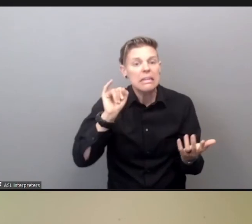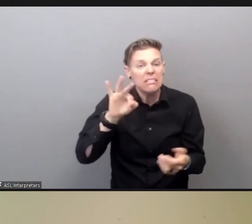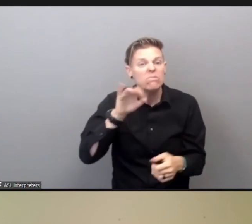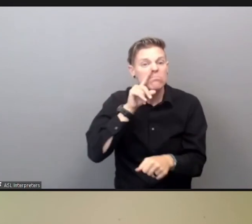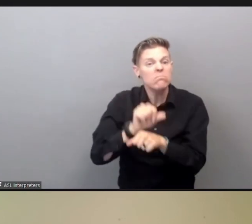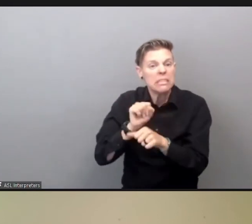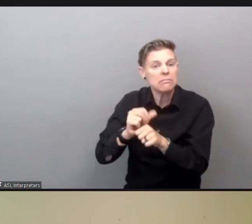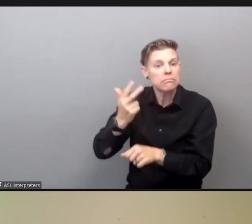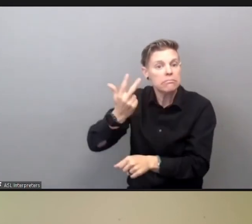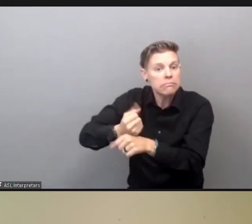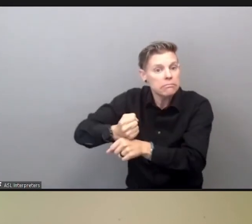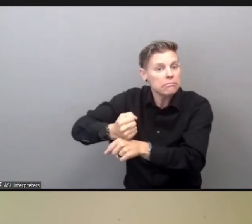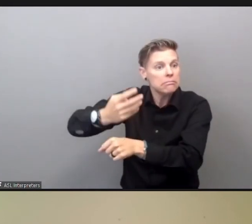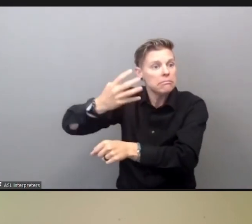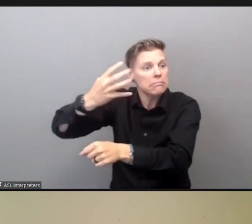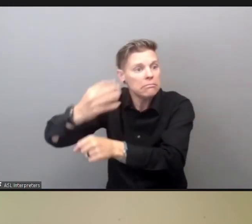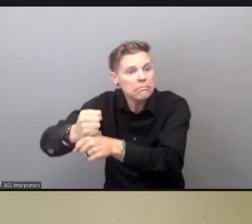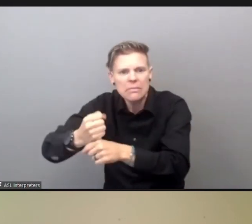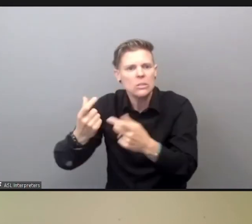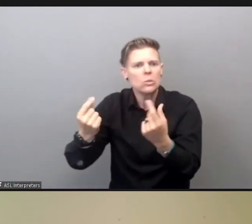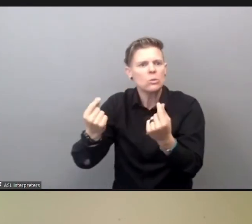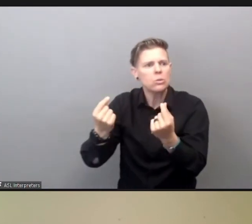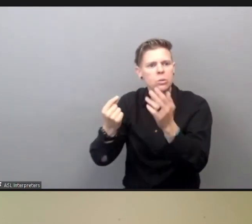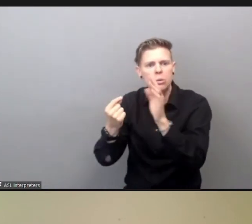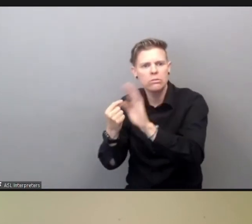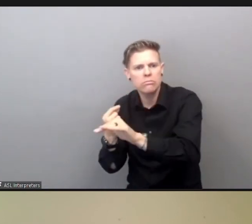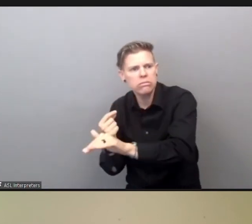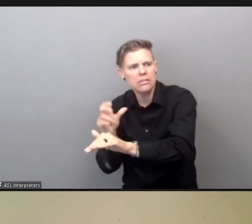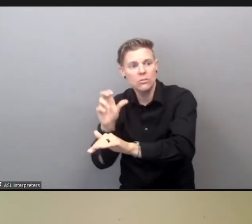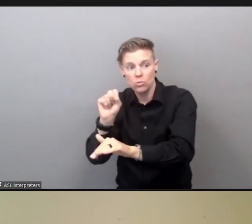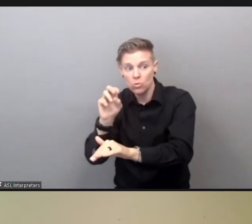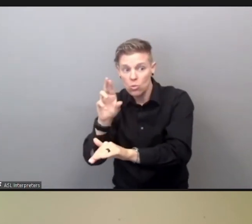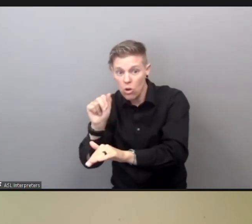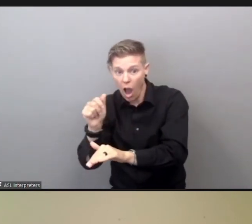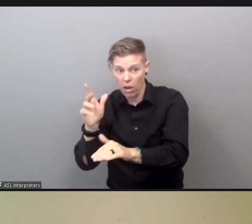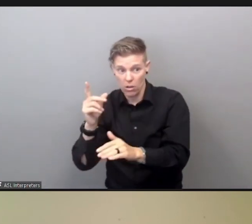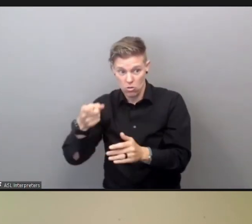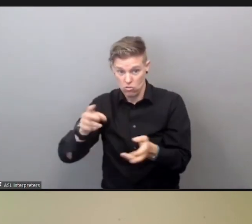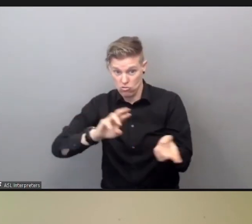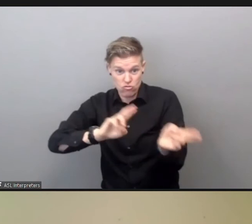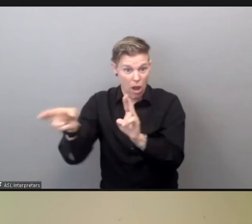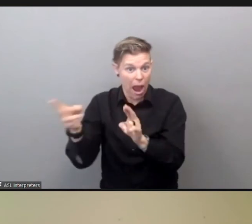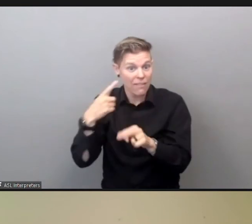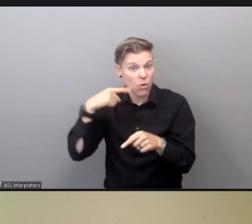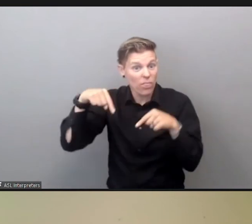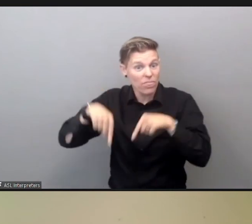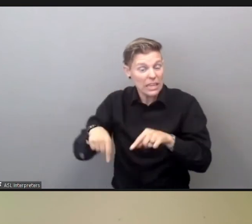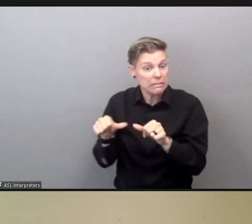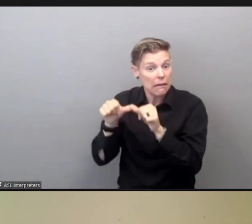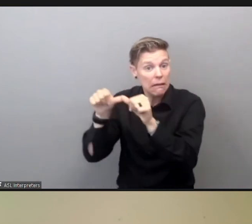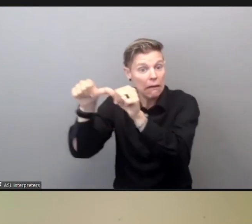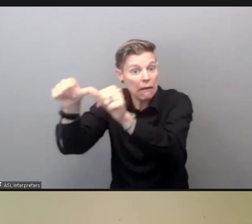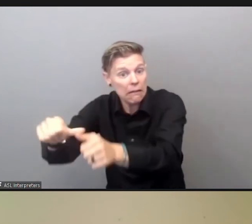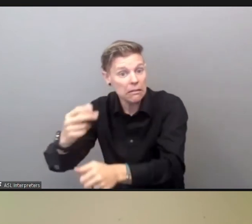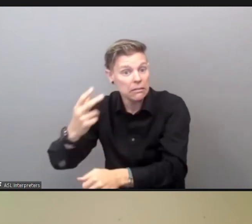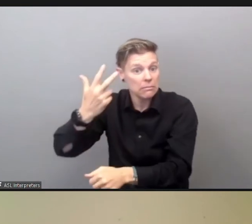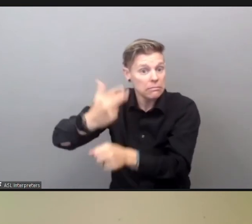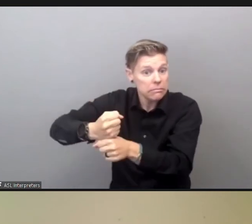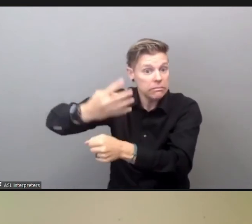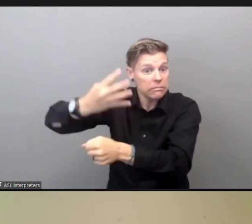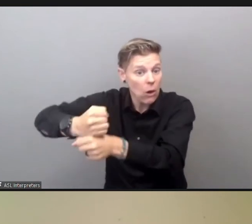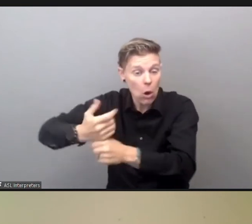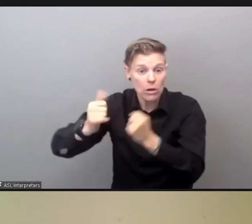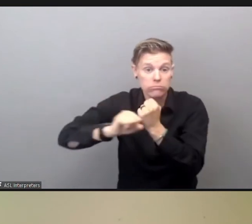Secretary Cerna. Is Workforce Solutions ready for that continued discussion for adapting to more unemployment or